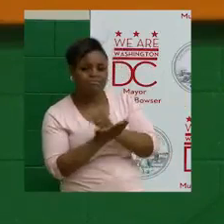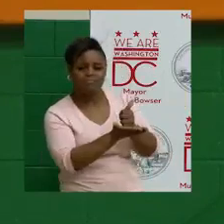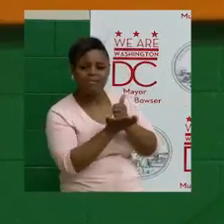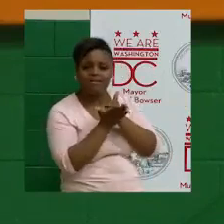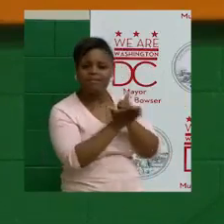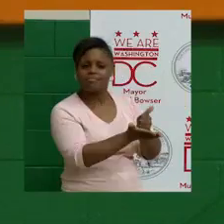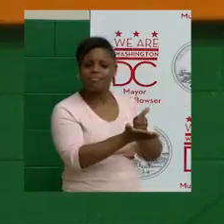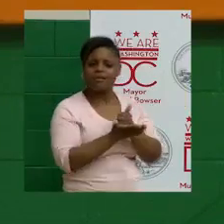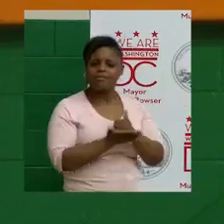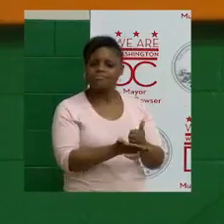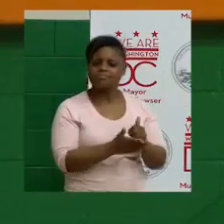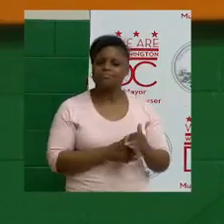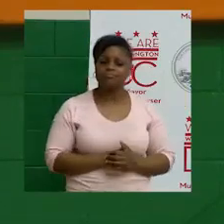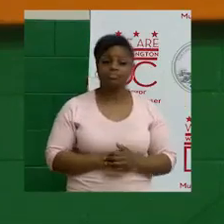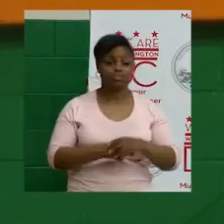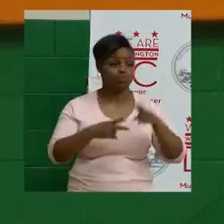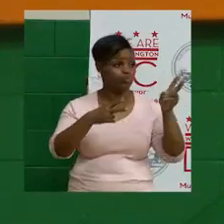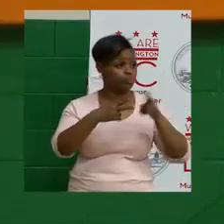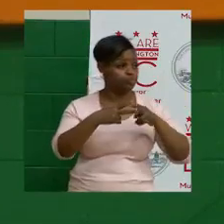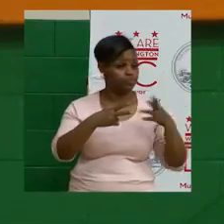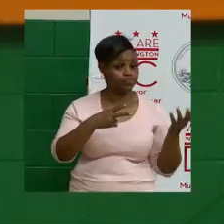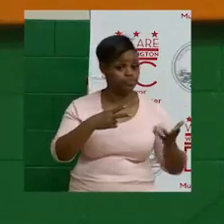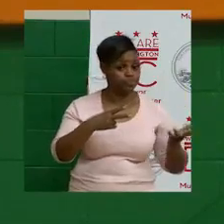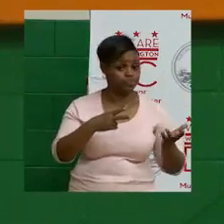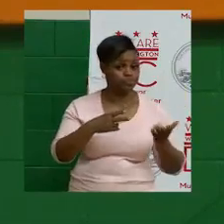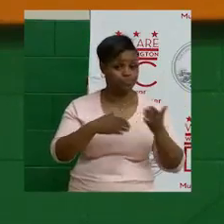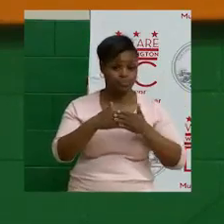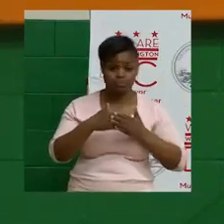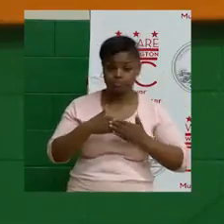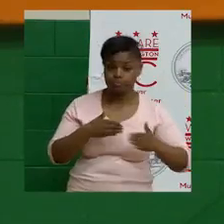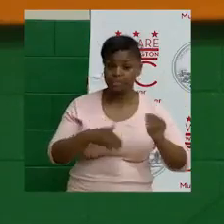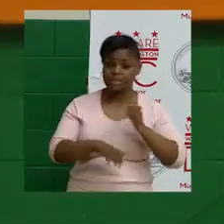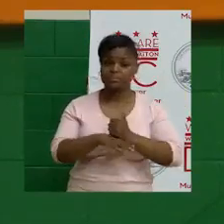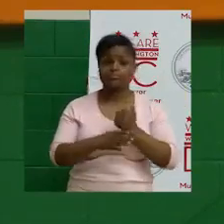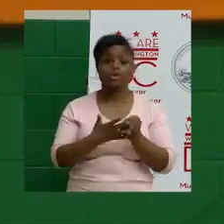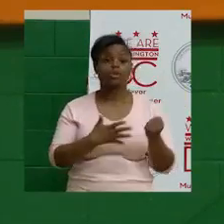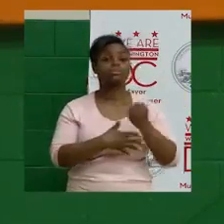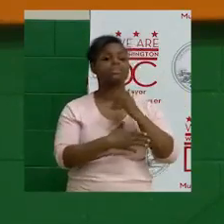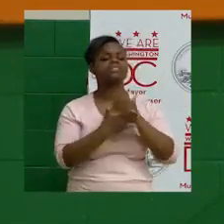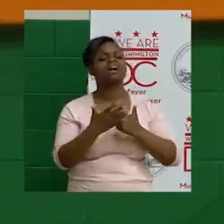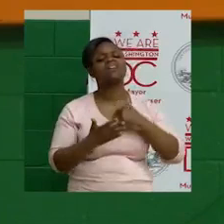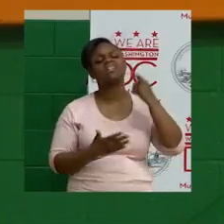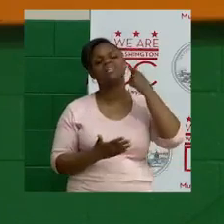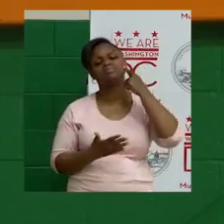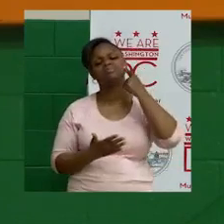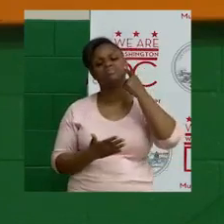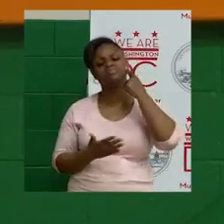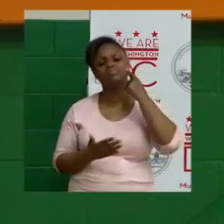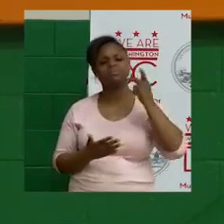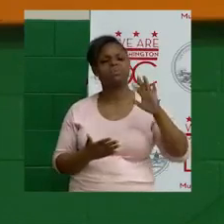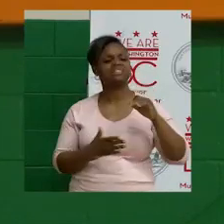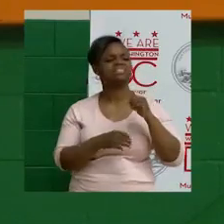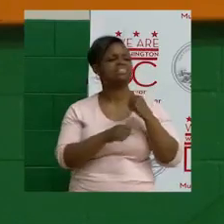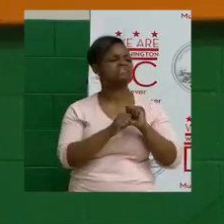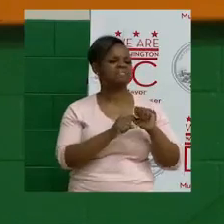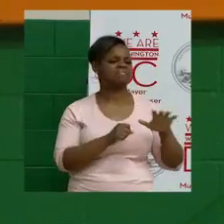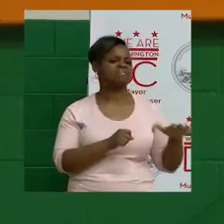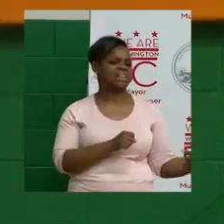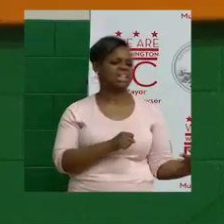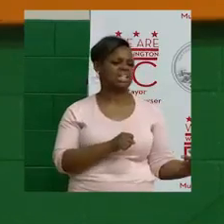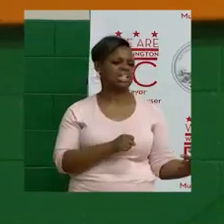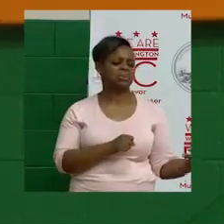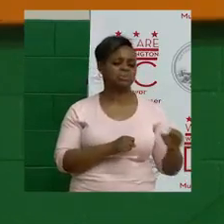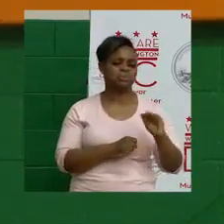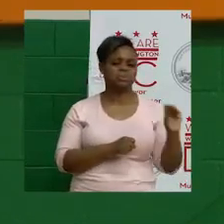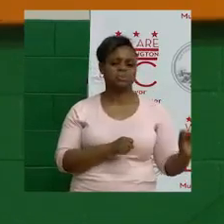two themes. So first of all, when you started out, you did the priority list. I think public safety was fifth. And there's advantages for